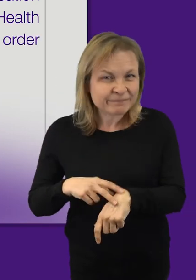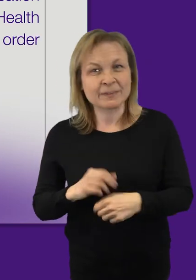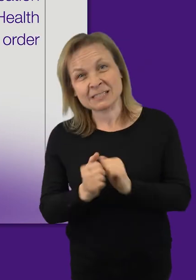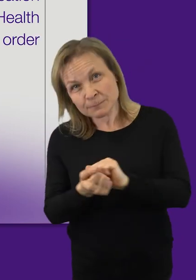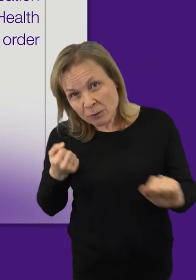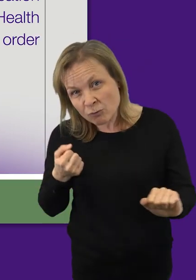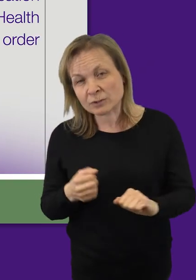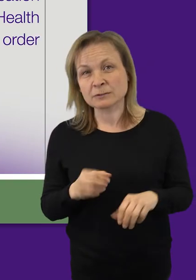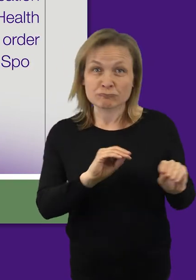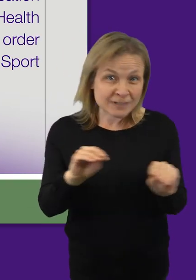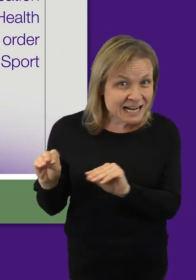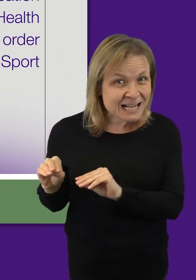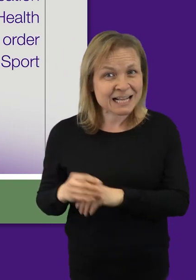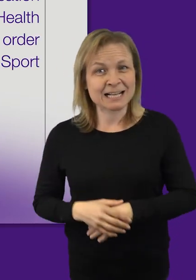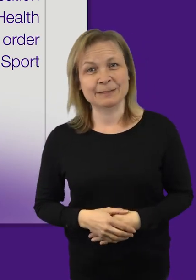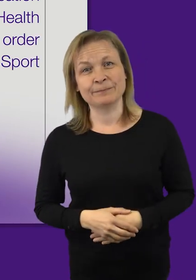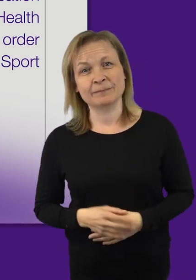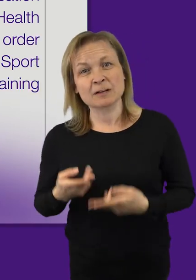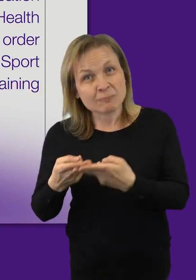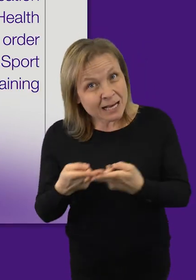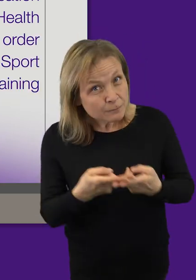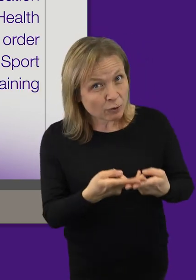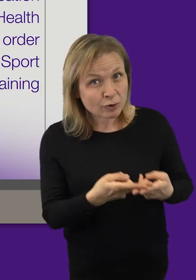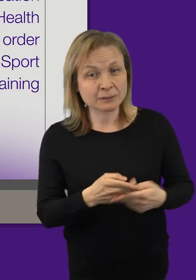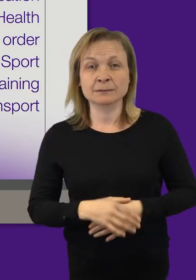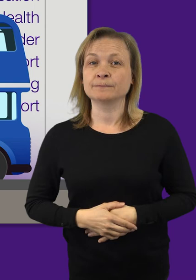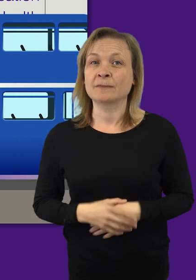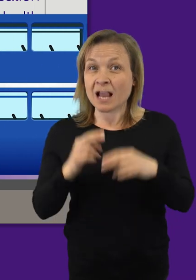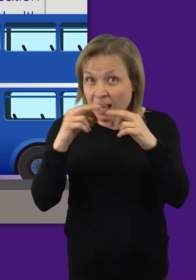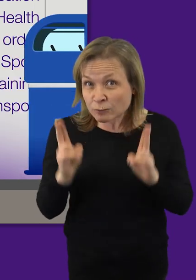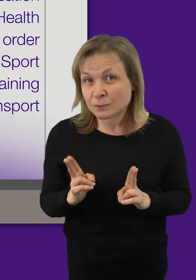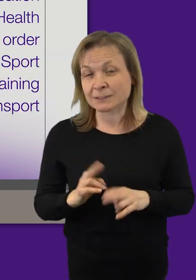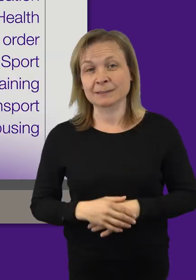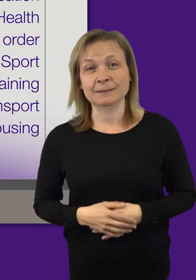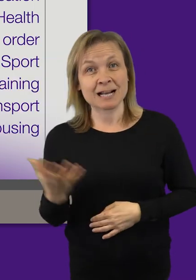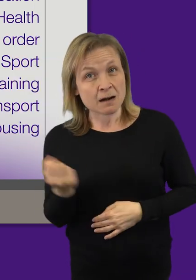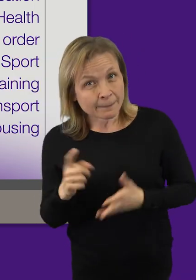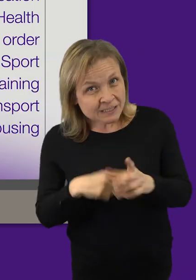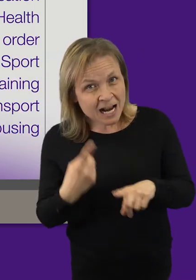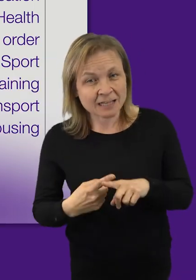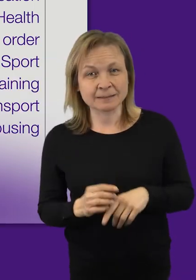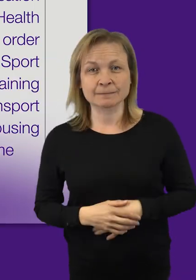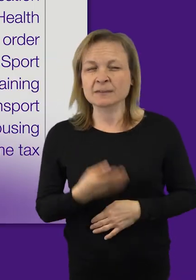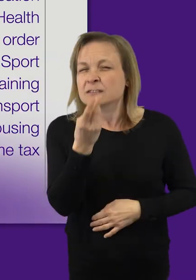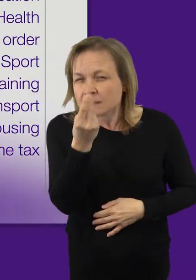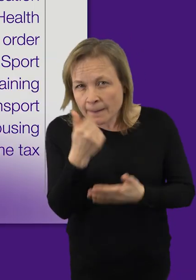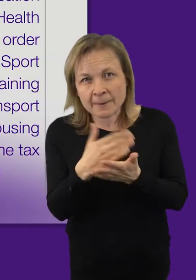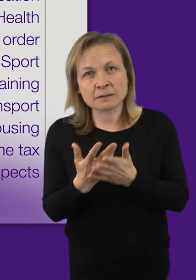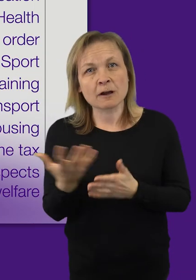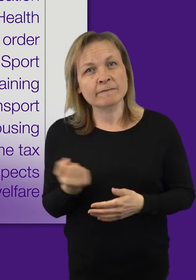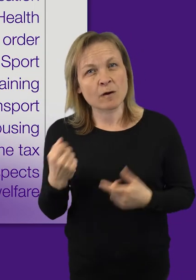law and order, sport, training, transport, housing, income